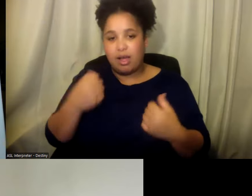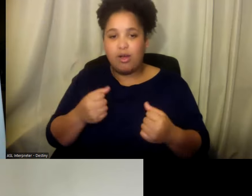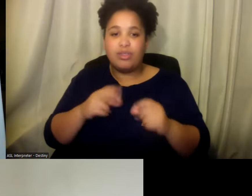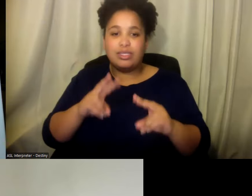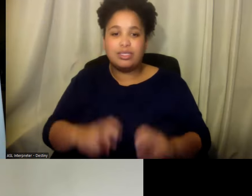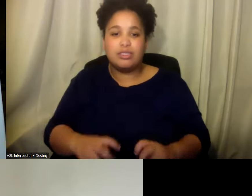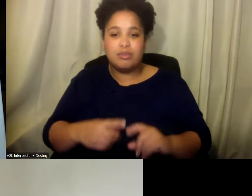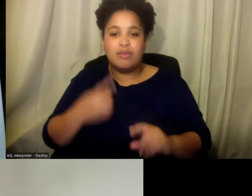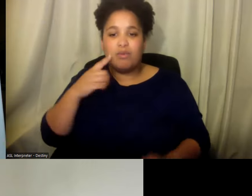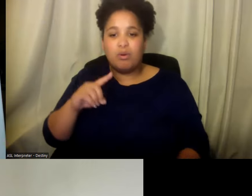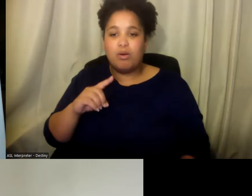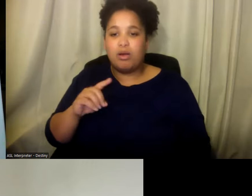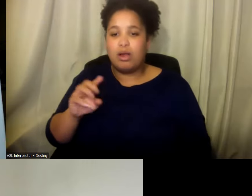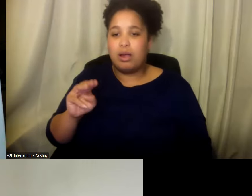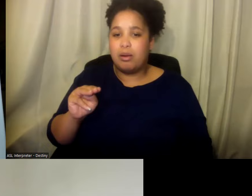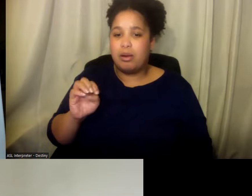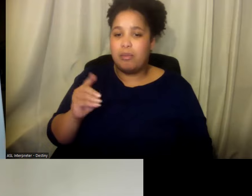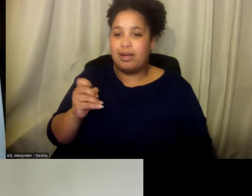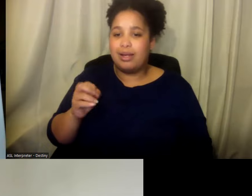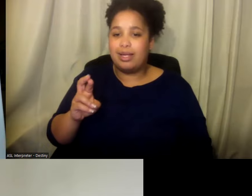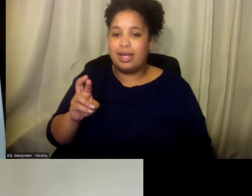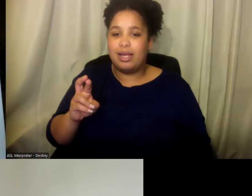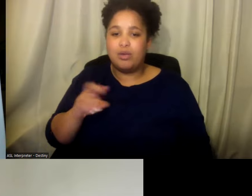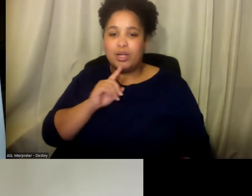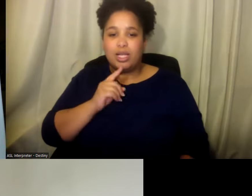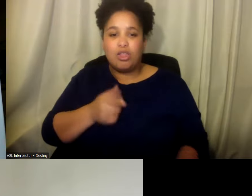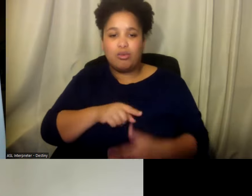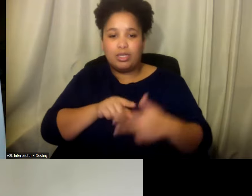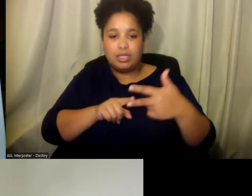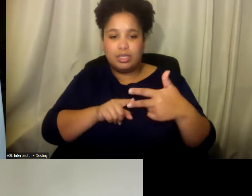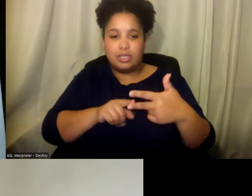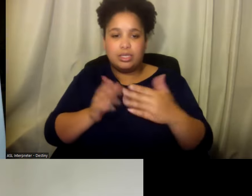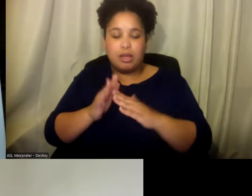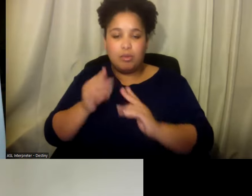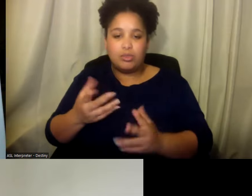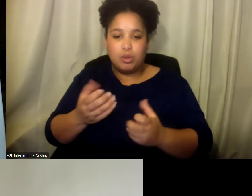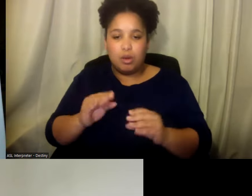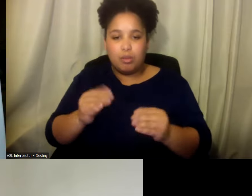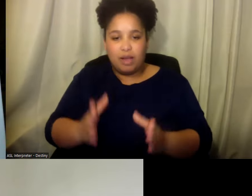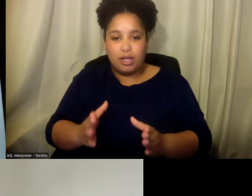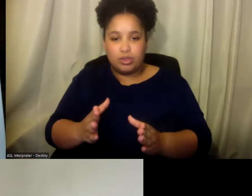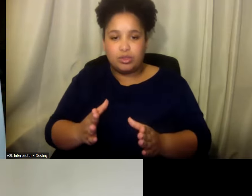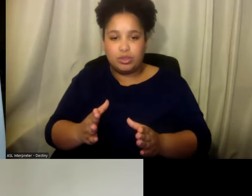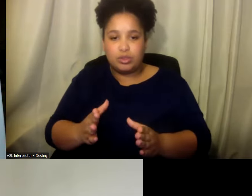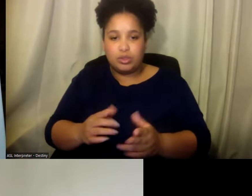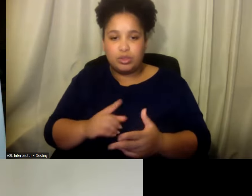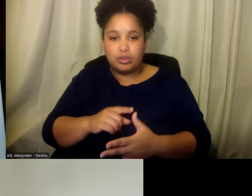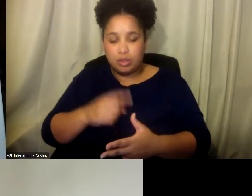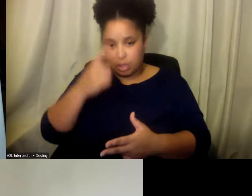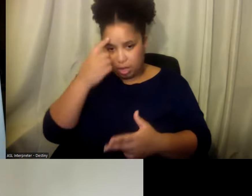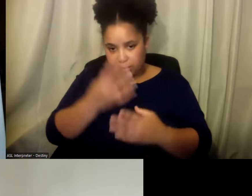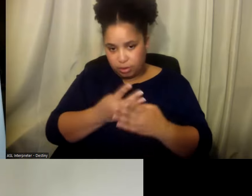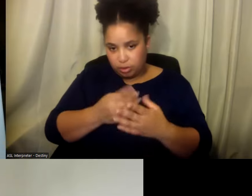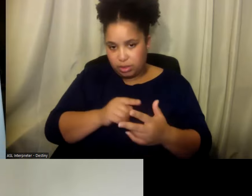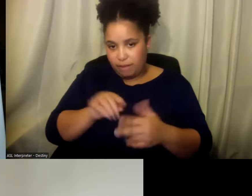Care Aware has developed, it's really looking for three main components. We're asking providers to do a cognitive screening,